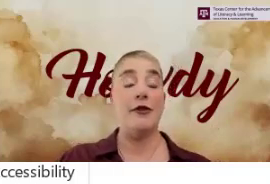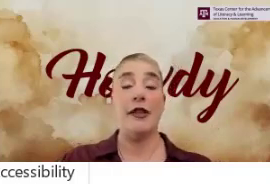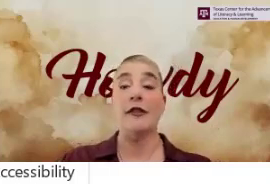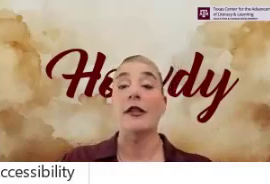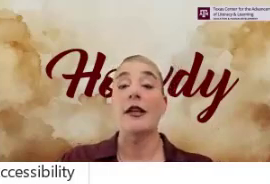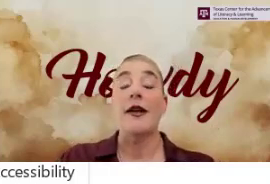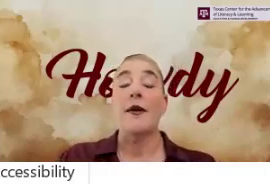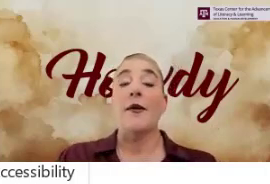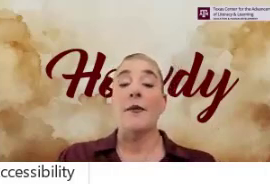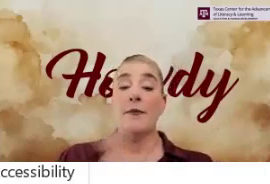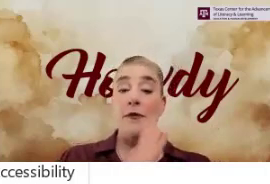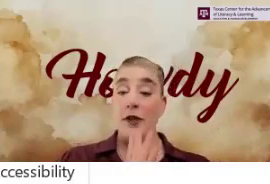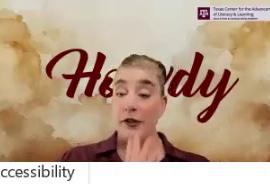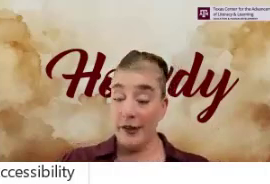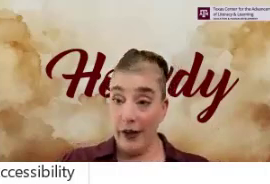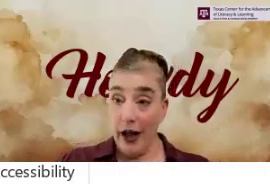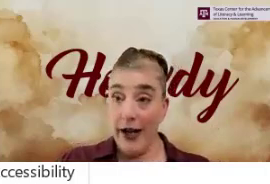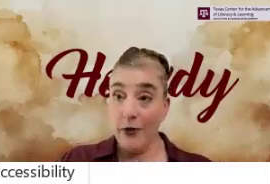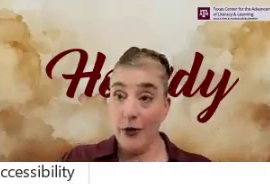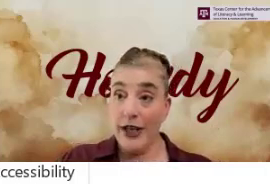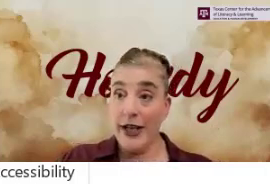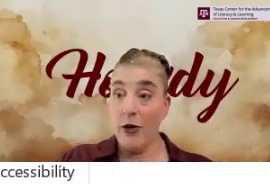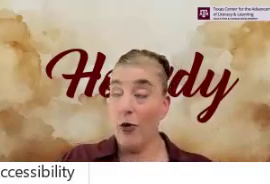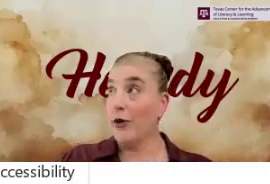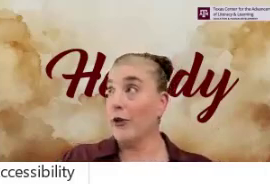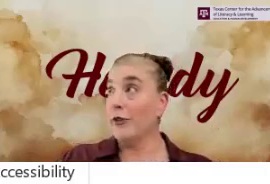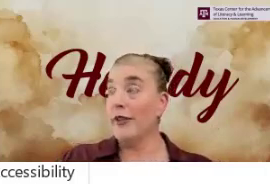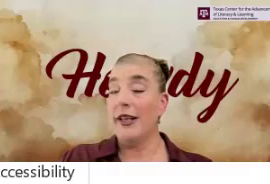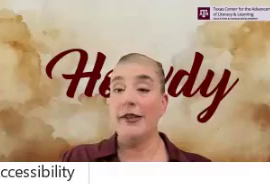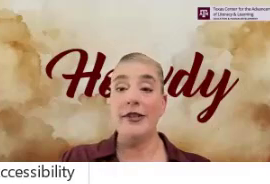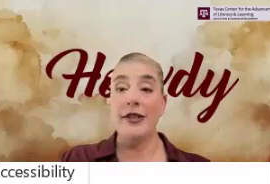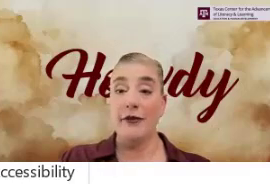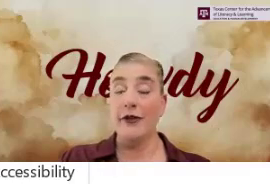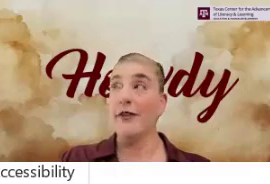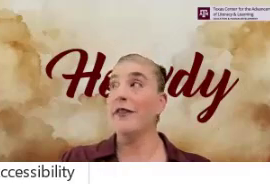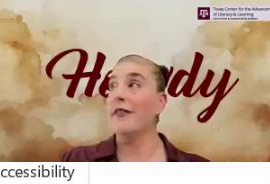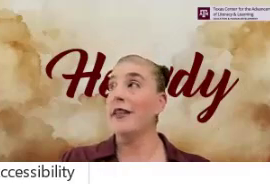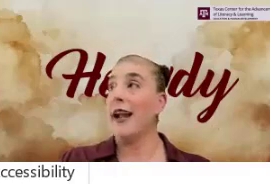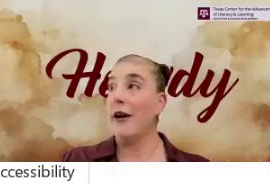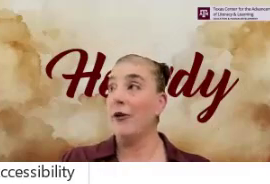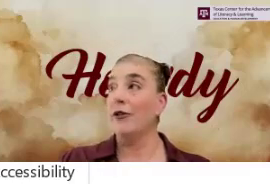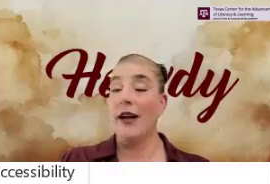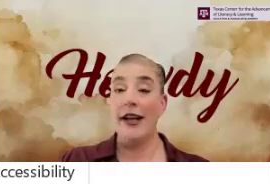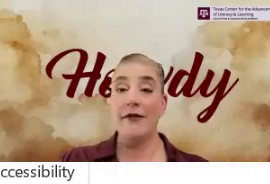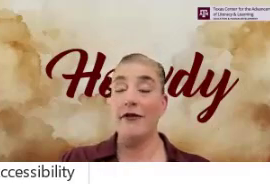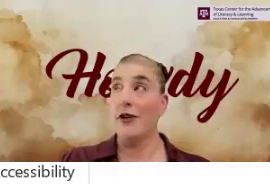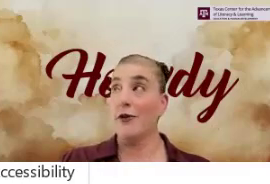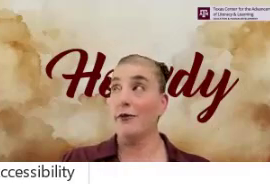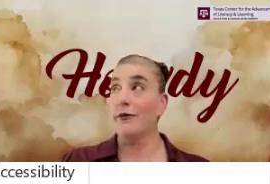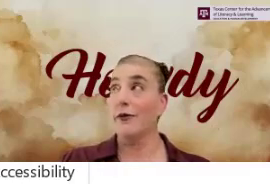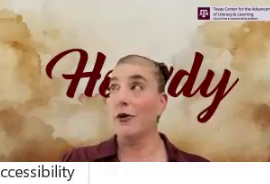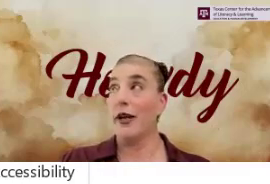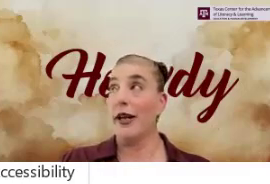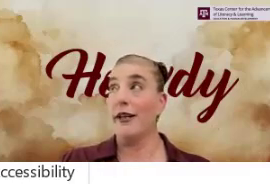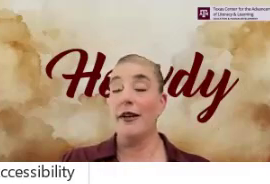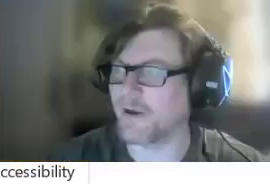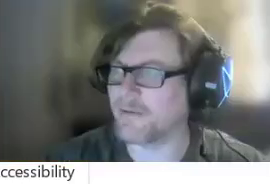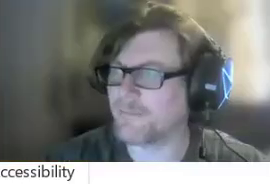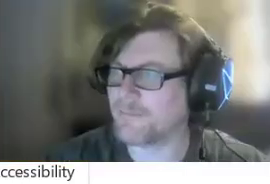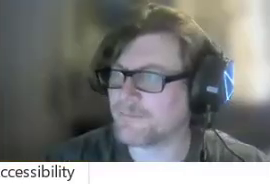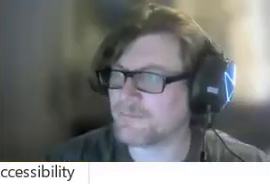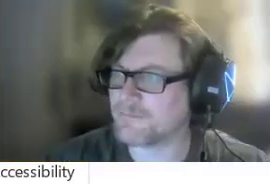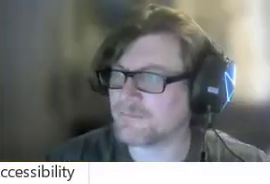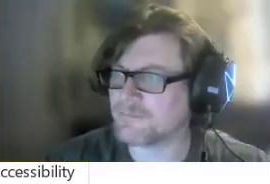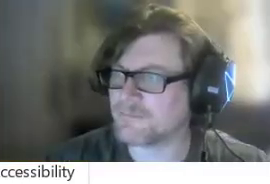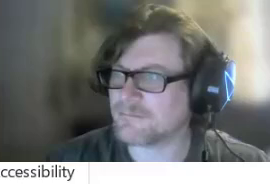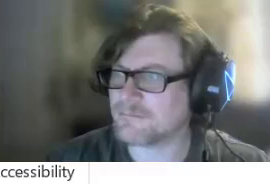bit confusing. The slide reading order is different than the outline view. Okay.